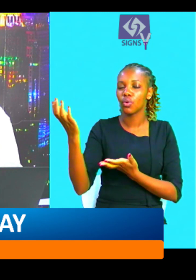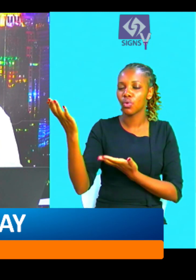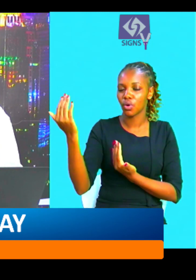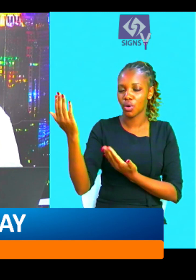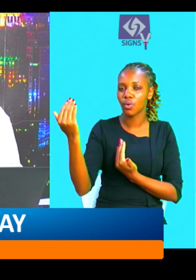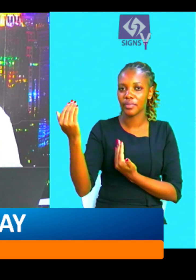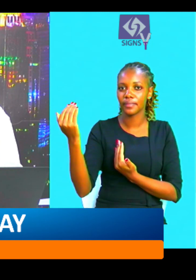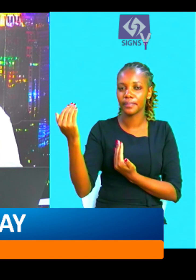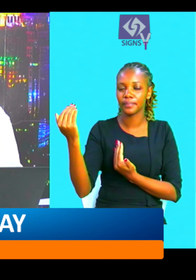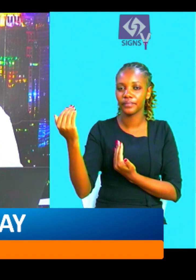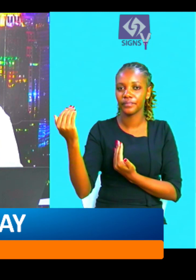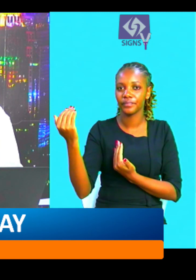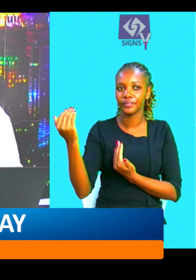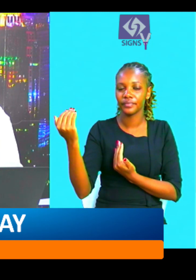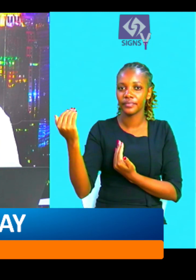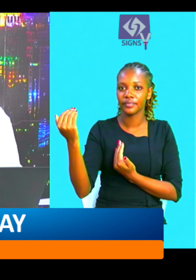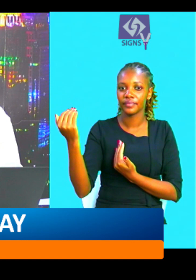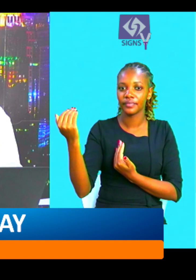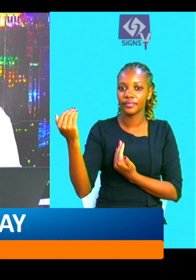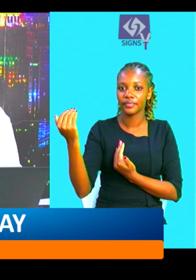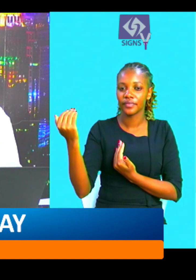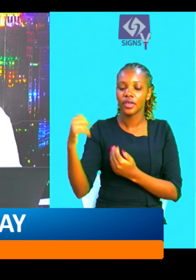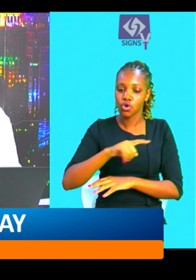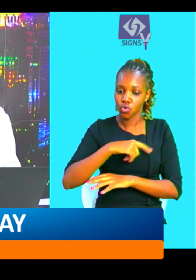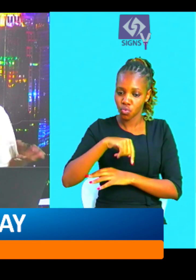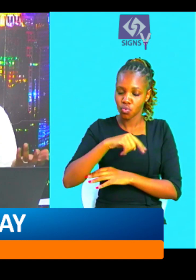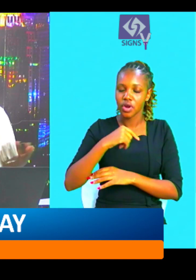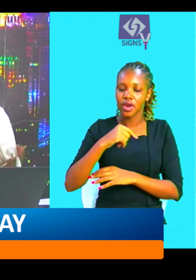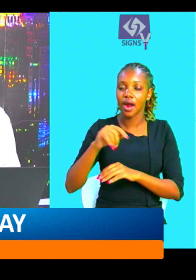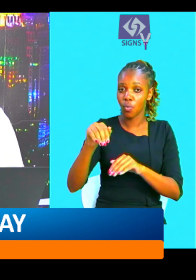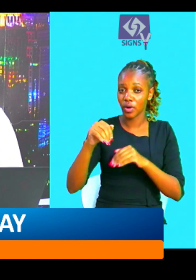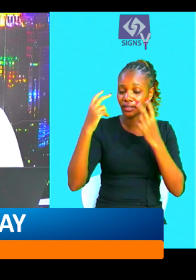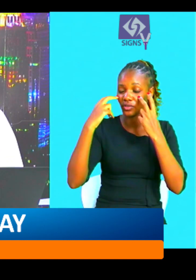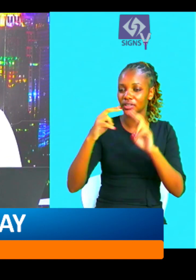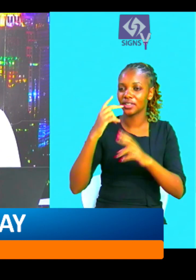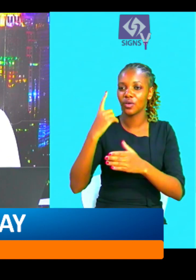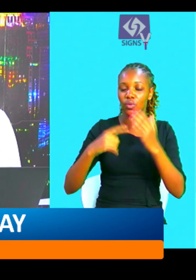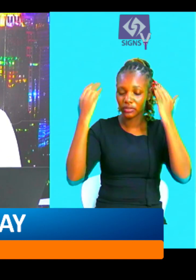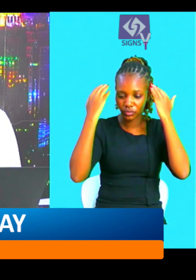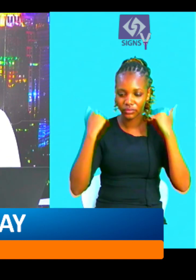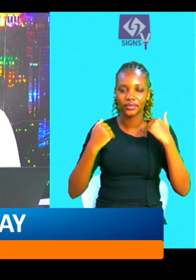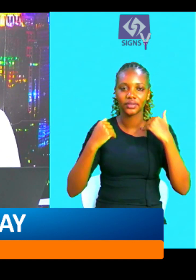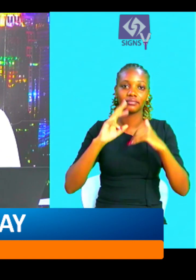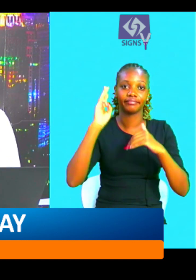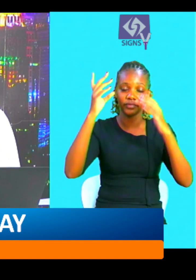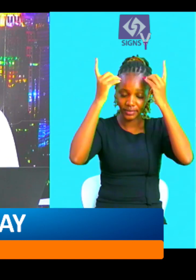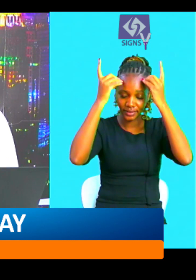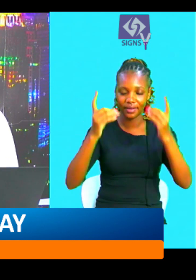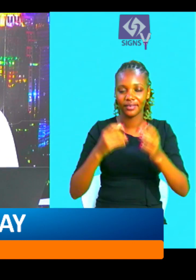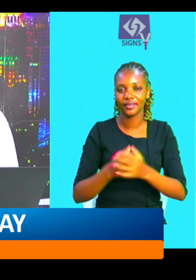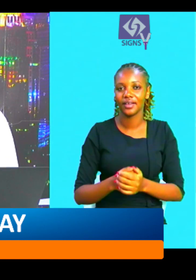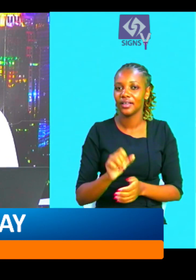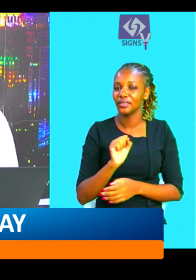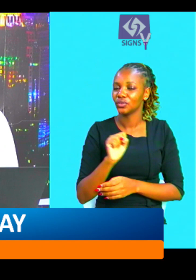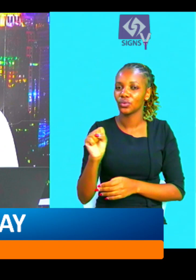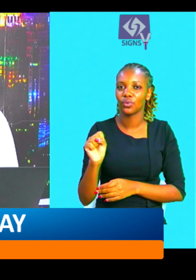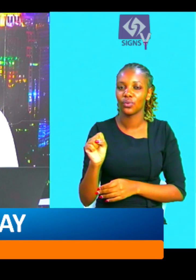Yeah. That in itself is something that should not be allowed to be